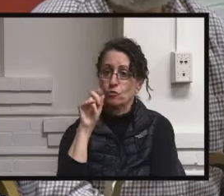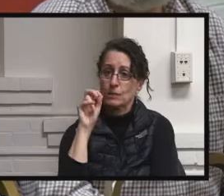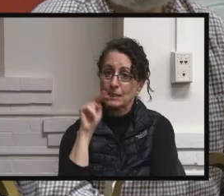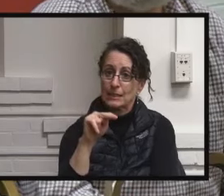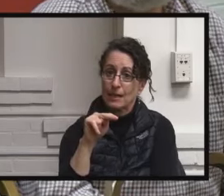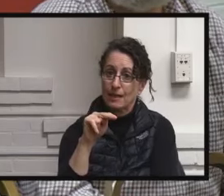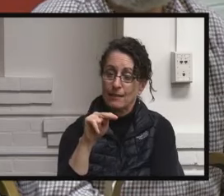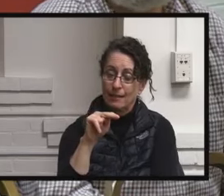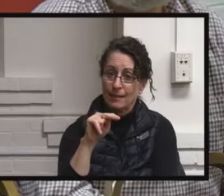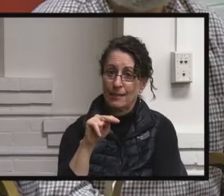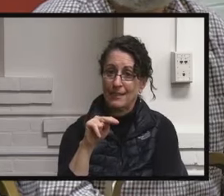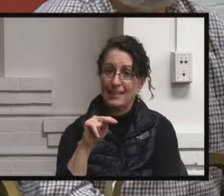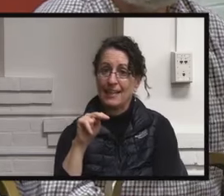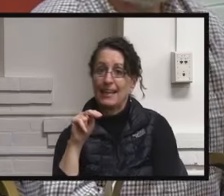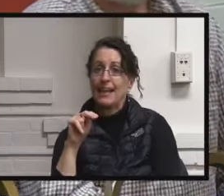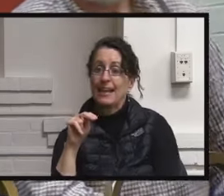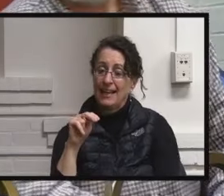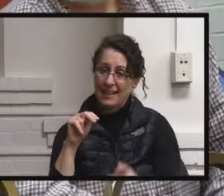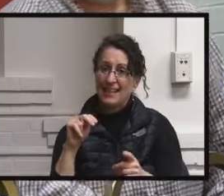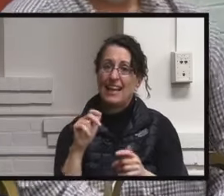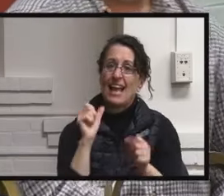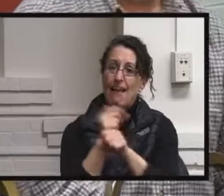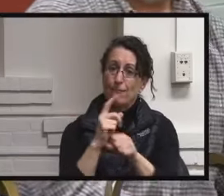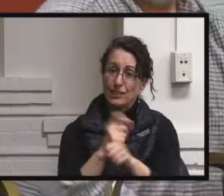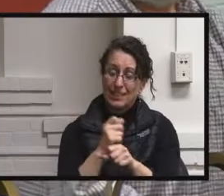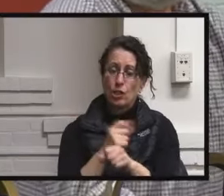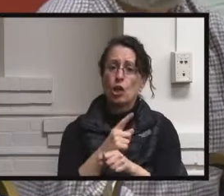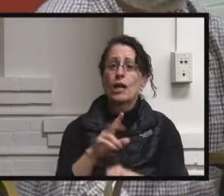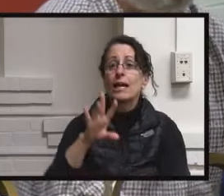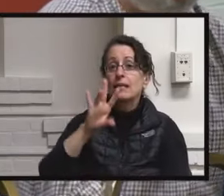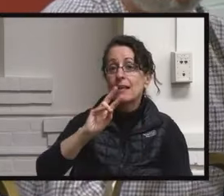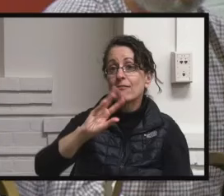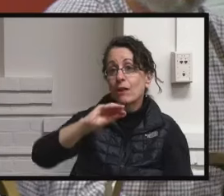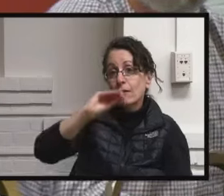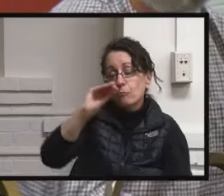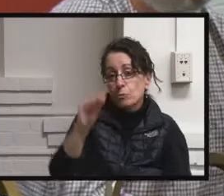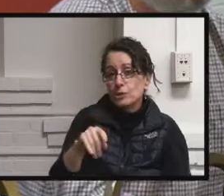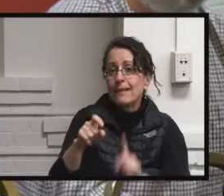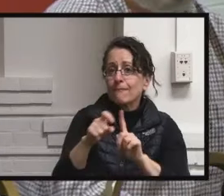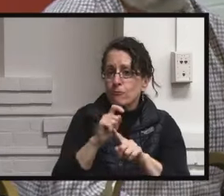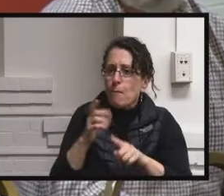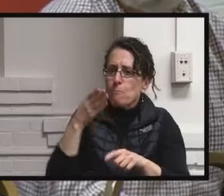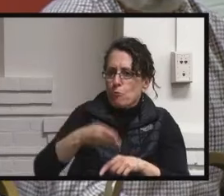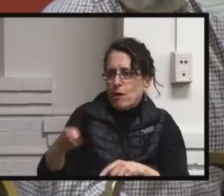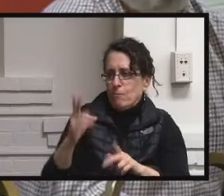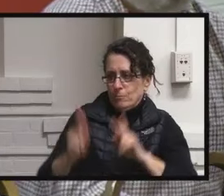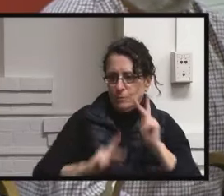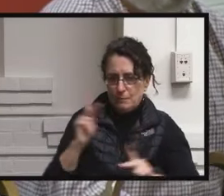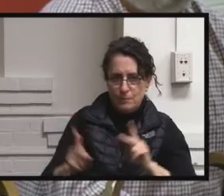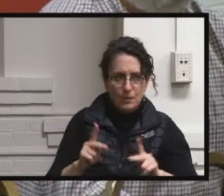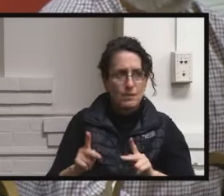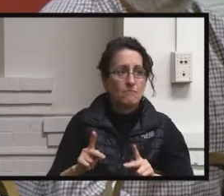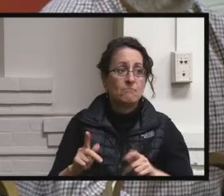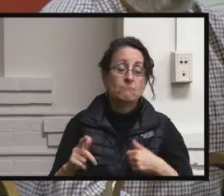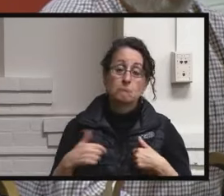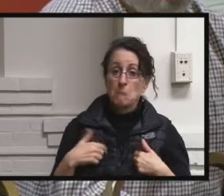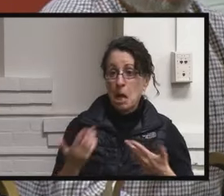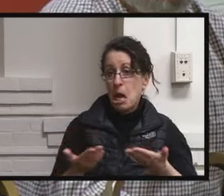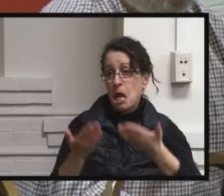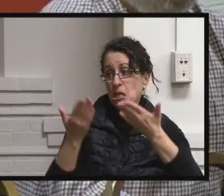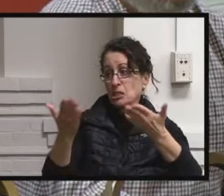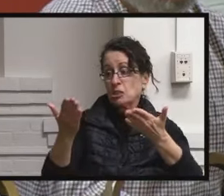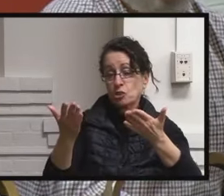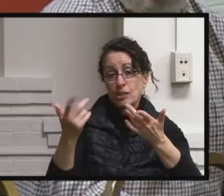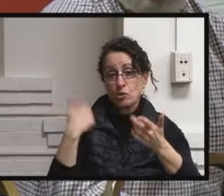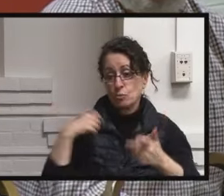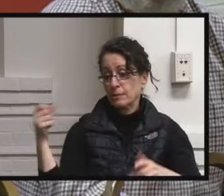recyclables, 75% of that. Now, those numbers have changed. I don't know. I suggested to Bob that we get an Antioch intern to stand out